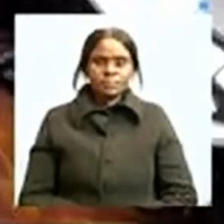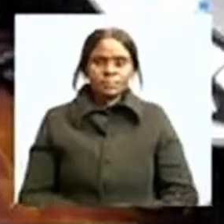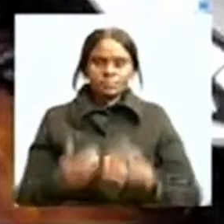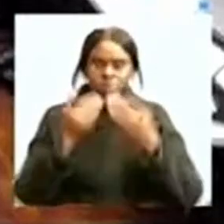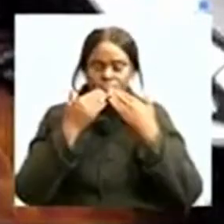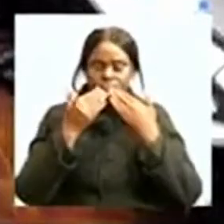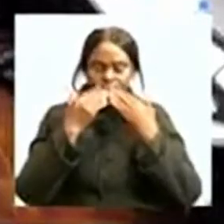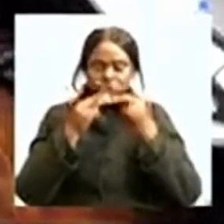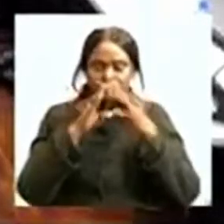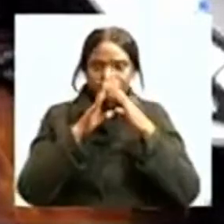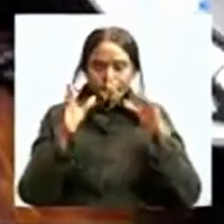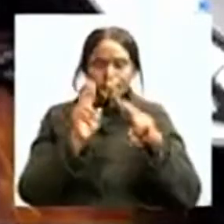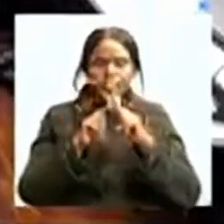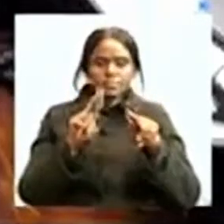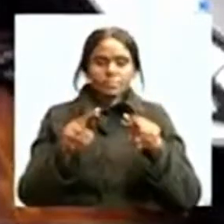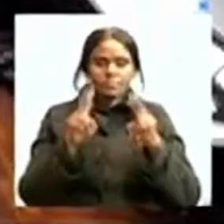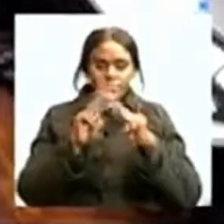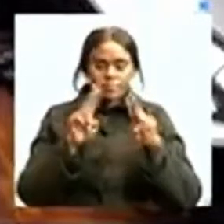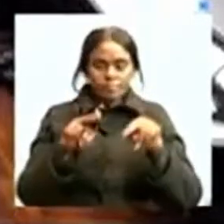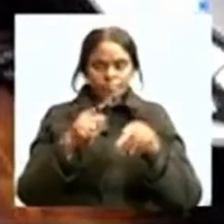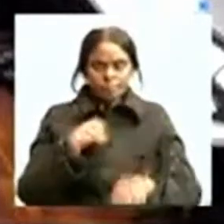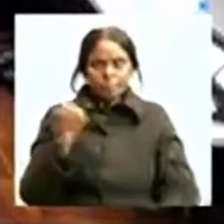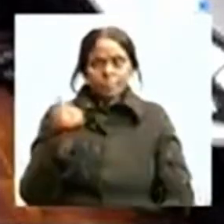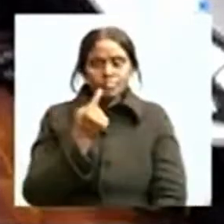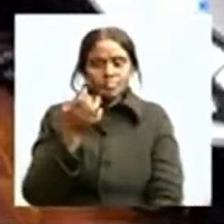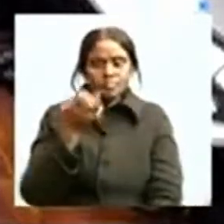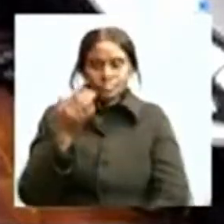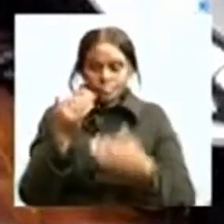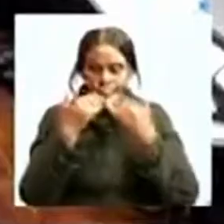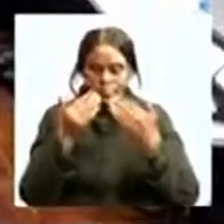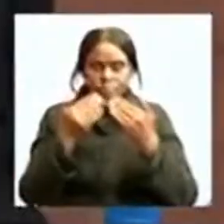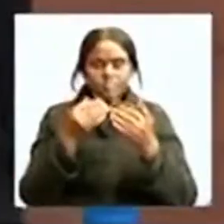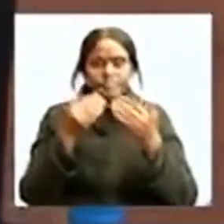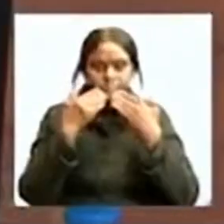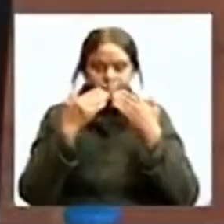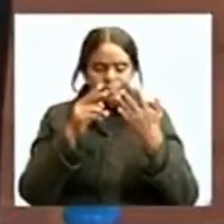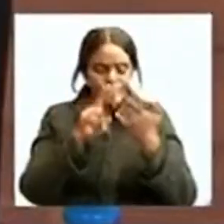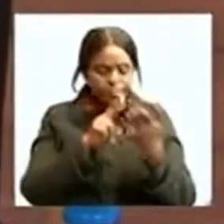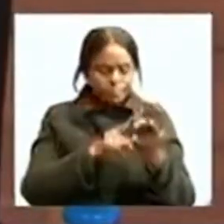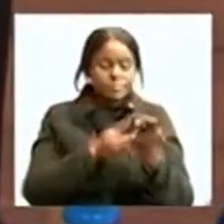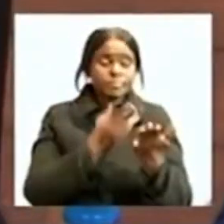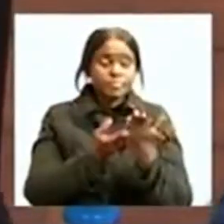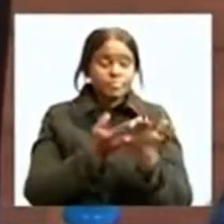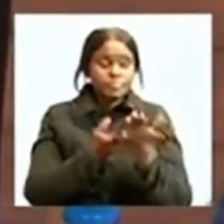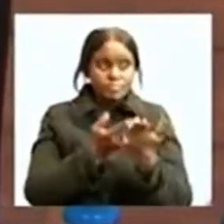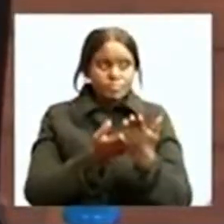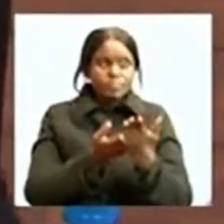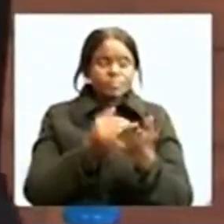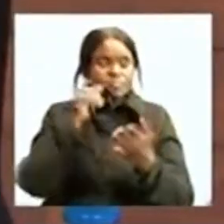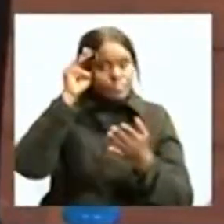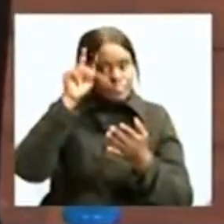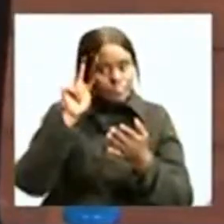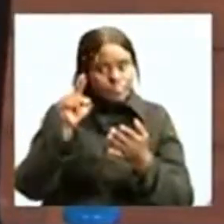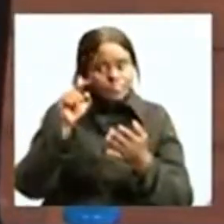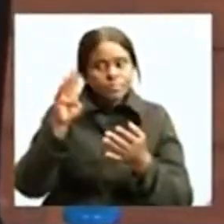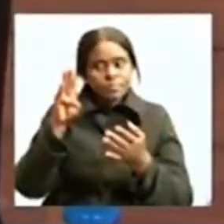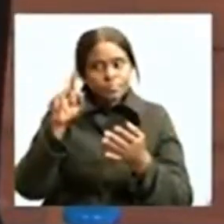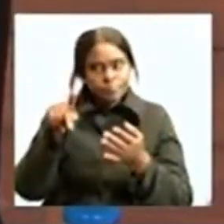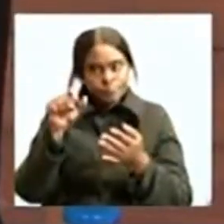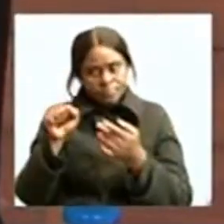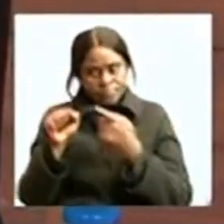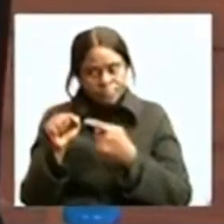very much, Chairperson. Chairperson, I want to appreciate the report from the Ministry by PS.